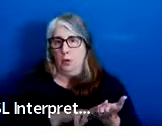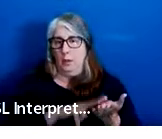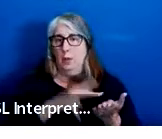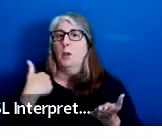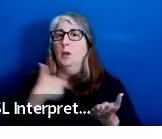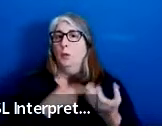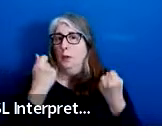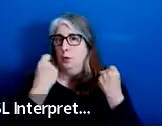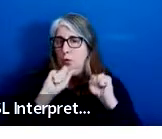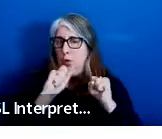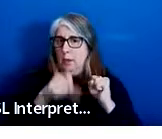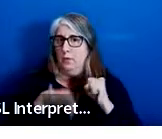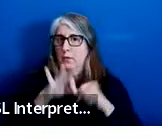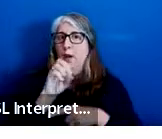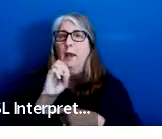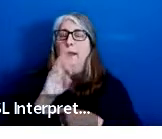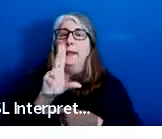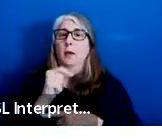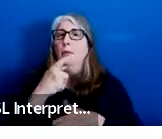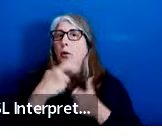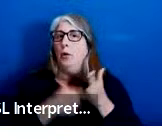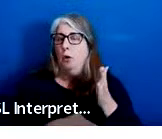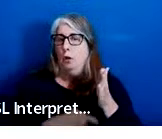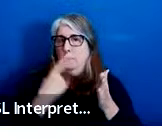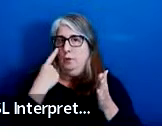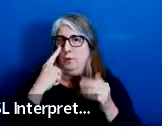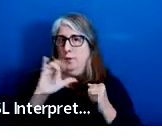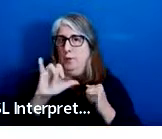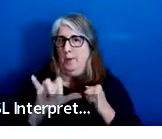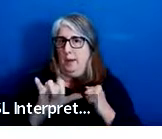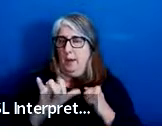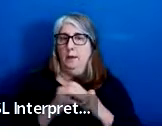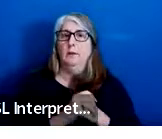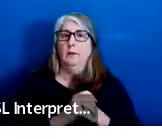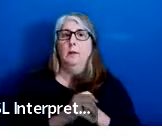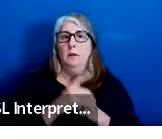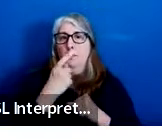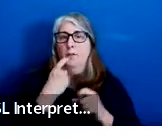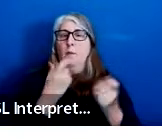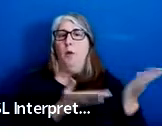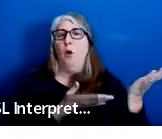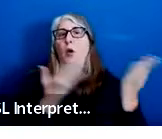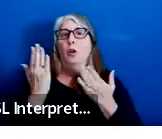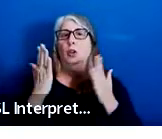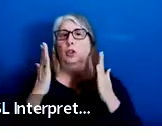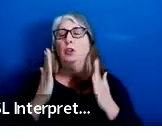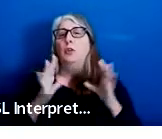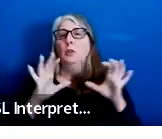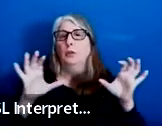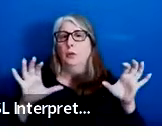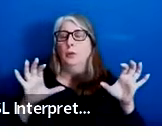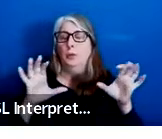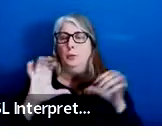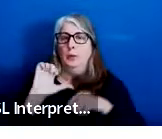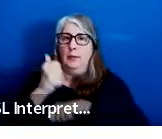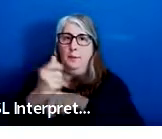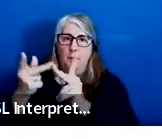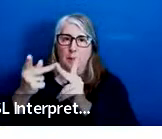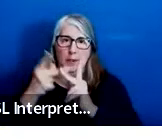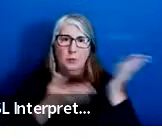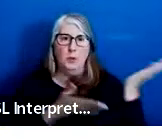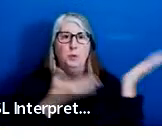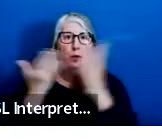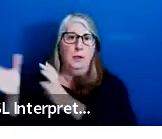trying to find out what the cost would be from our haulers to do that. So our hope is to be able to put that into a future